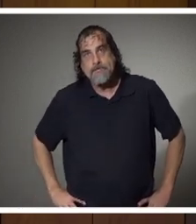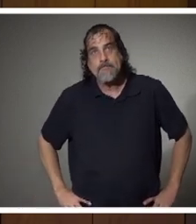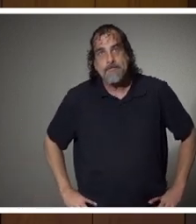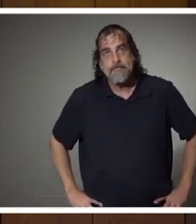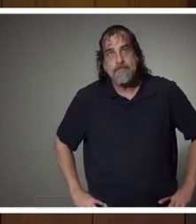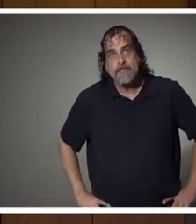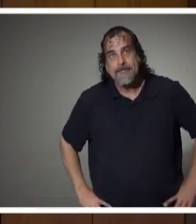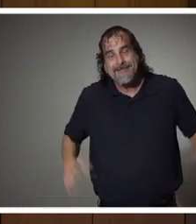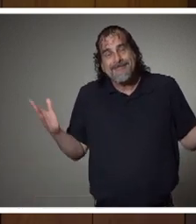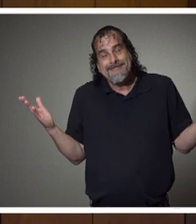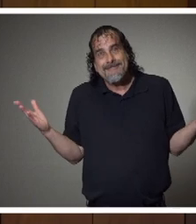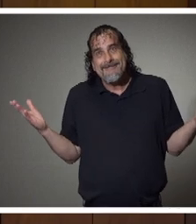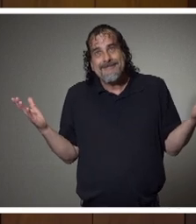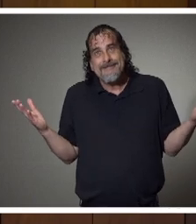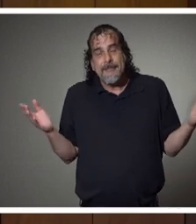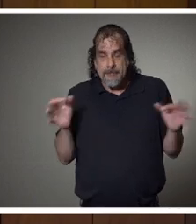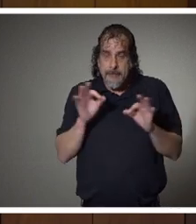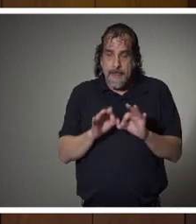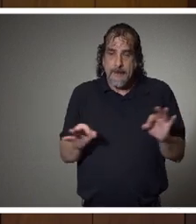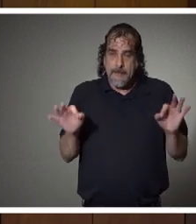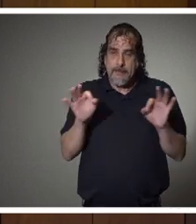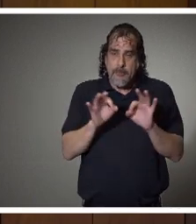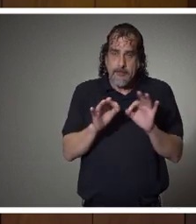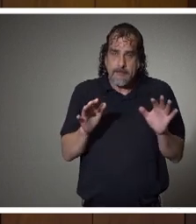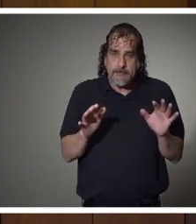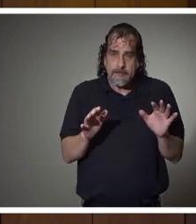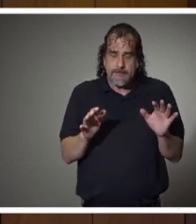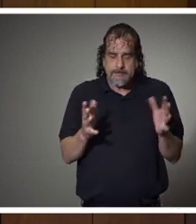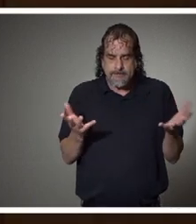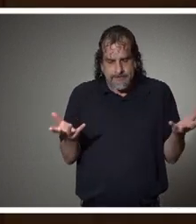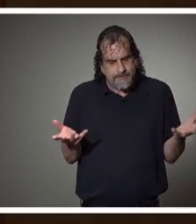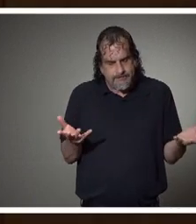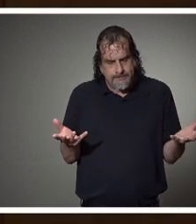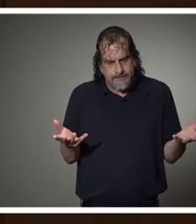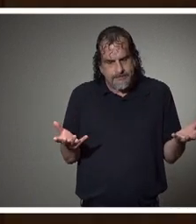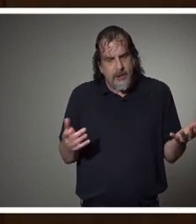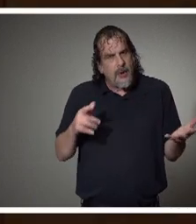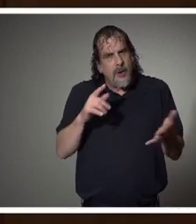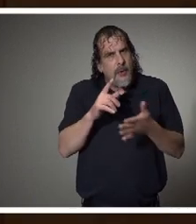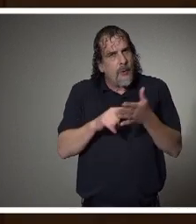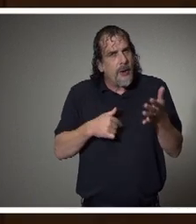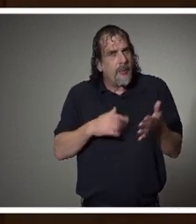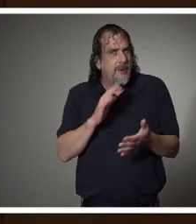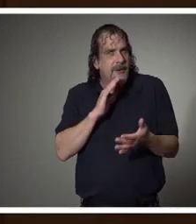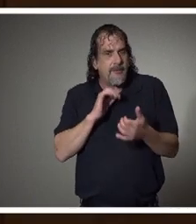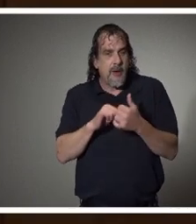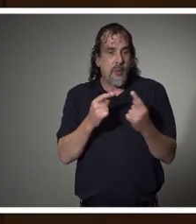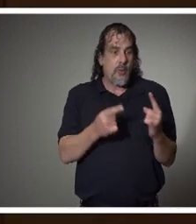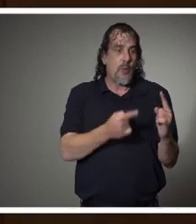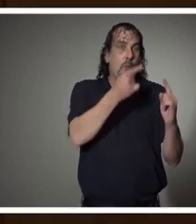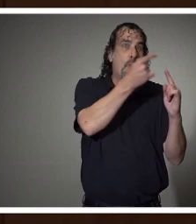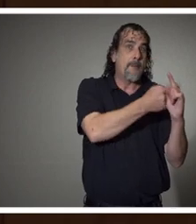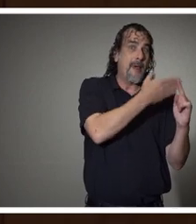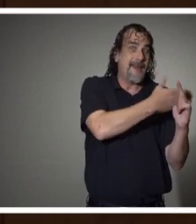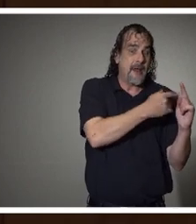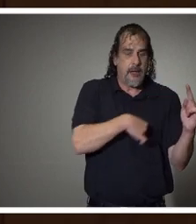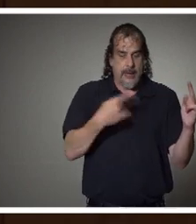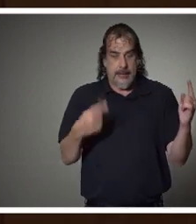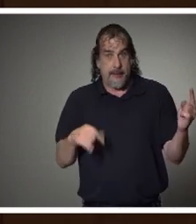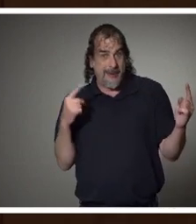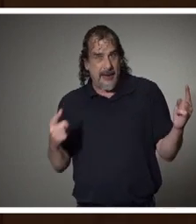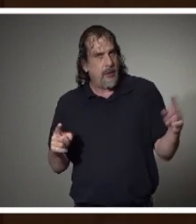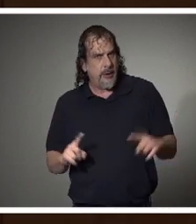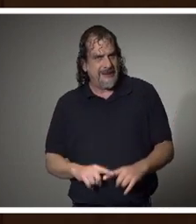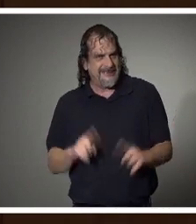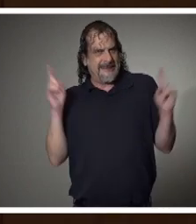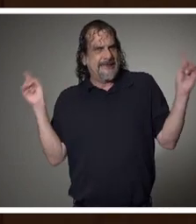it's really important to keep in mind how important, I mean, what we're talking about was going on a month ago is very different than where we are now. And if we're